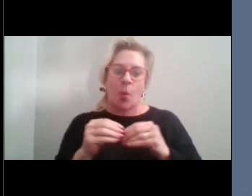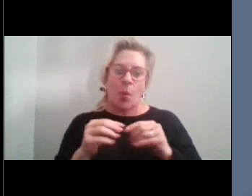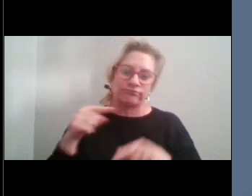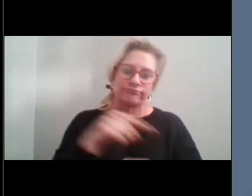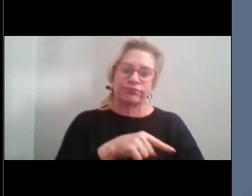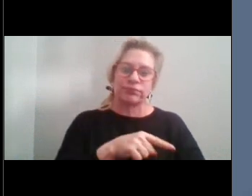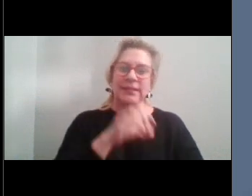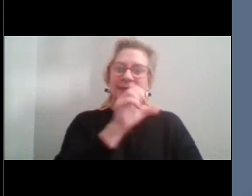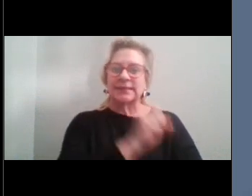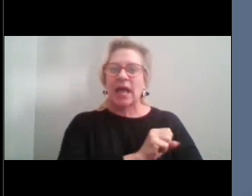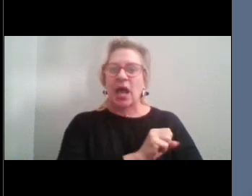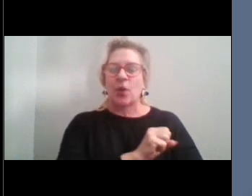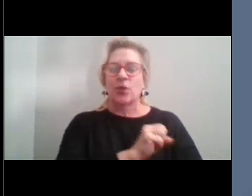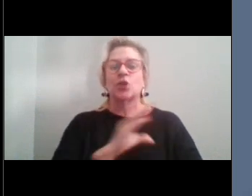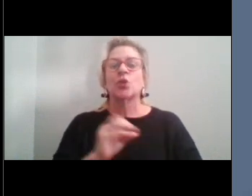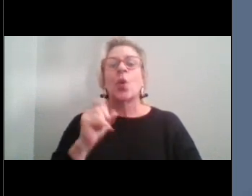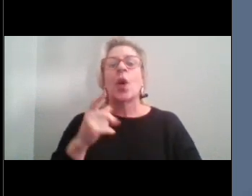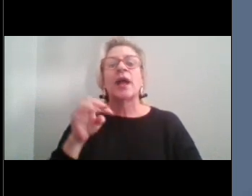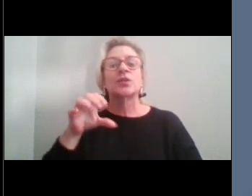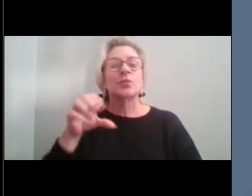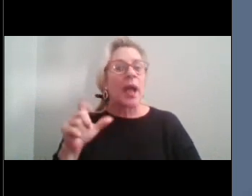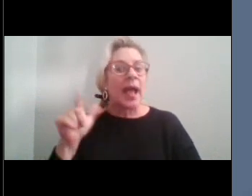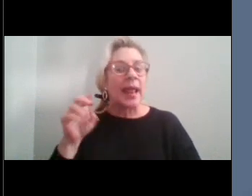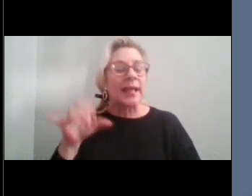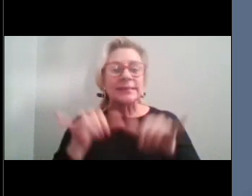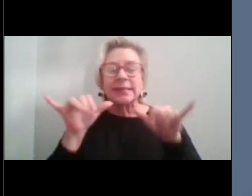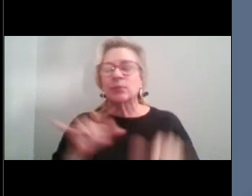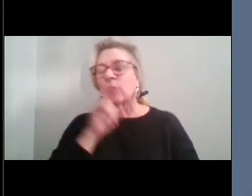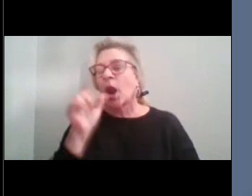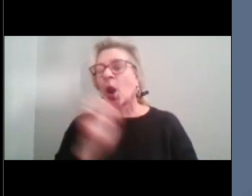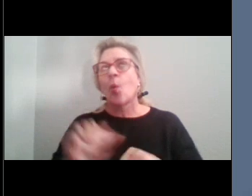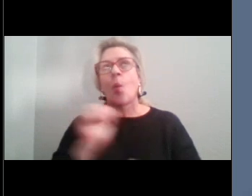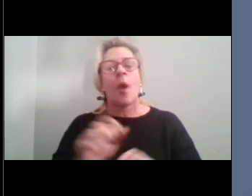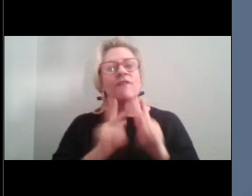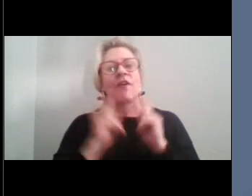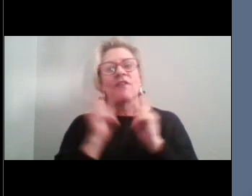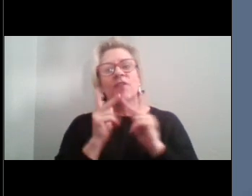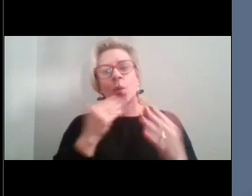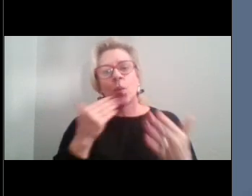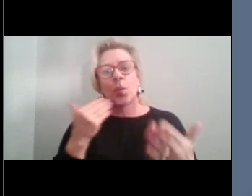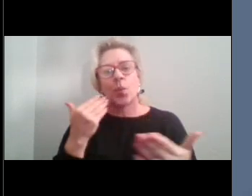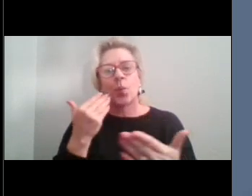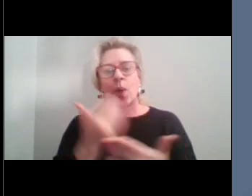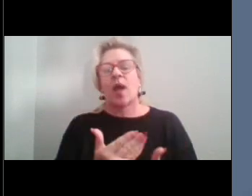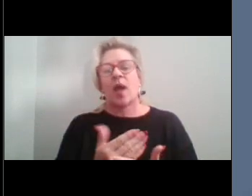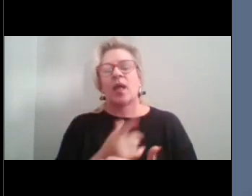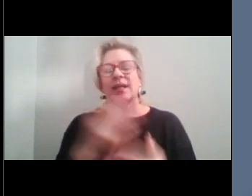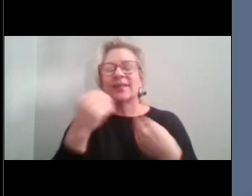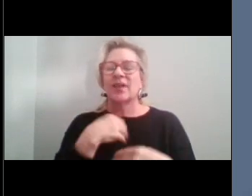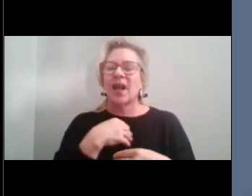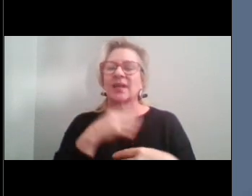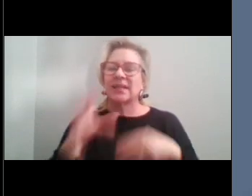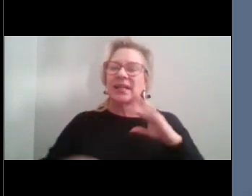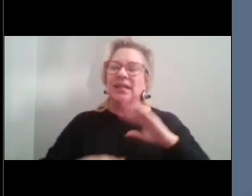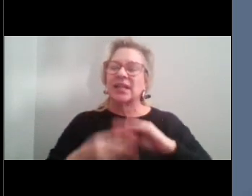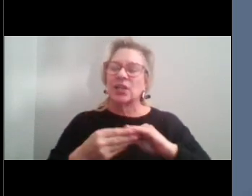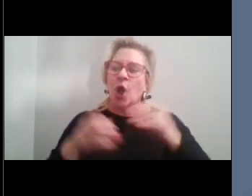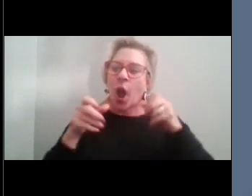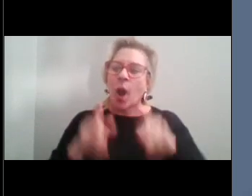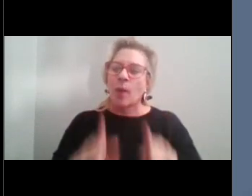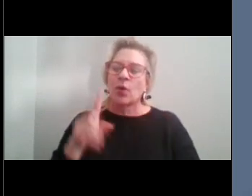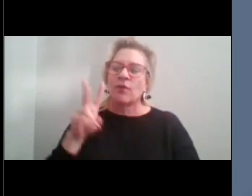we believe that the express lane system, which is working very, very well, is providing us with additional opportunities for van pool,